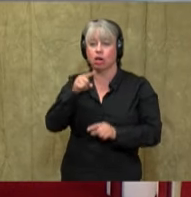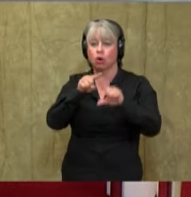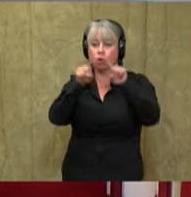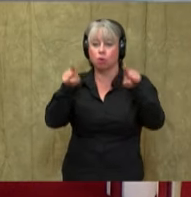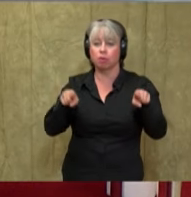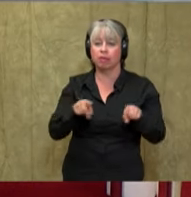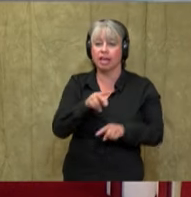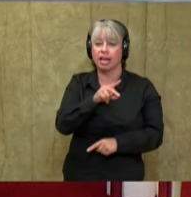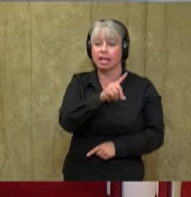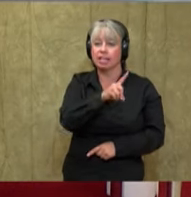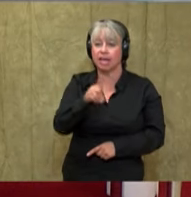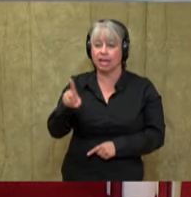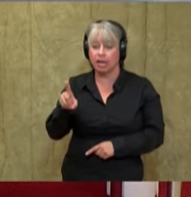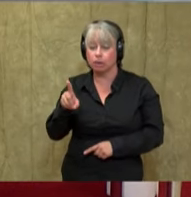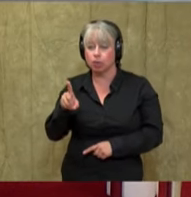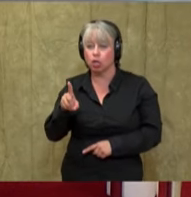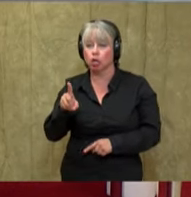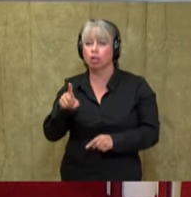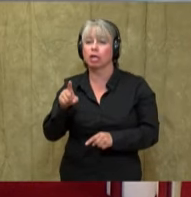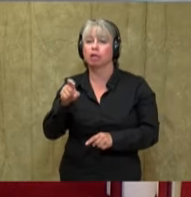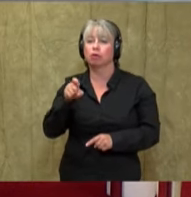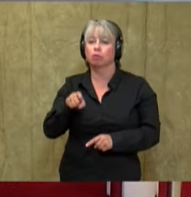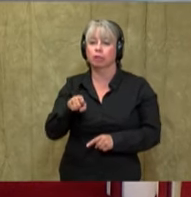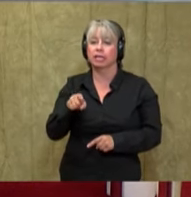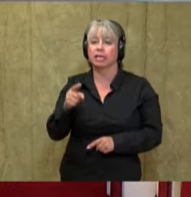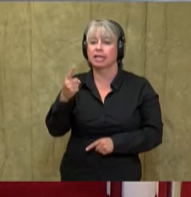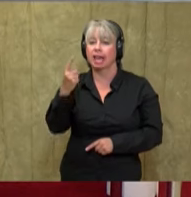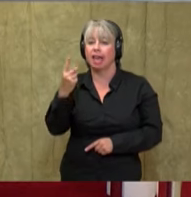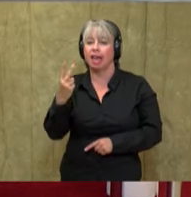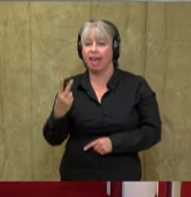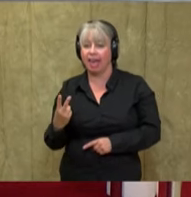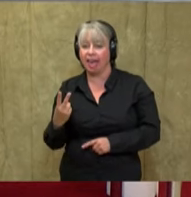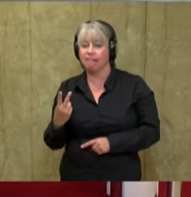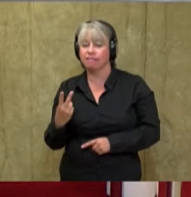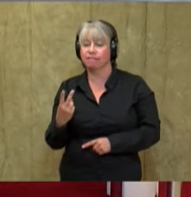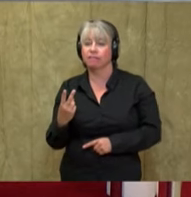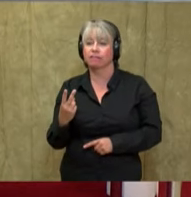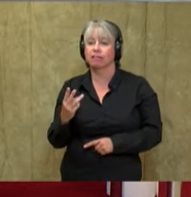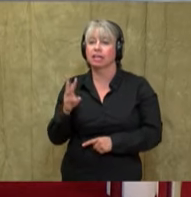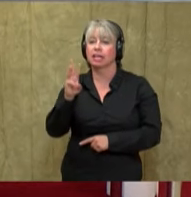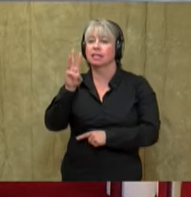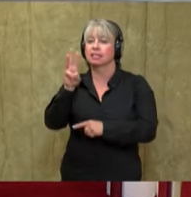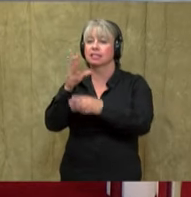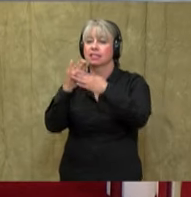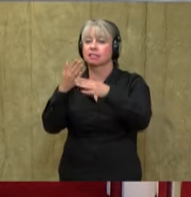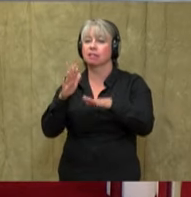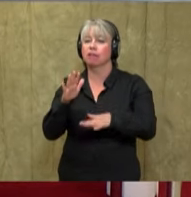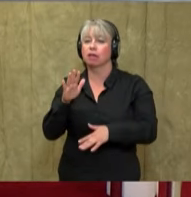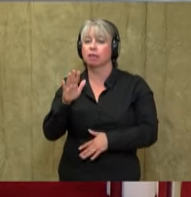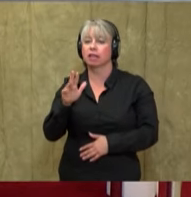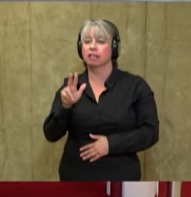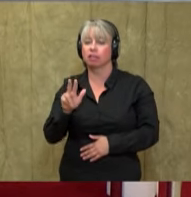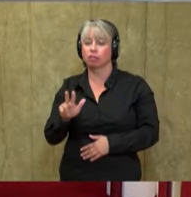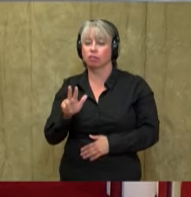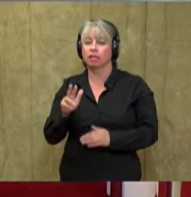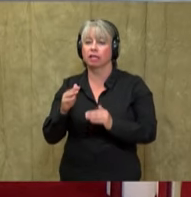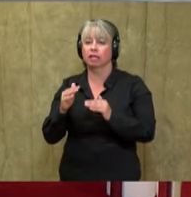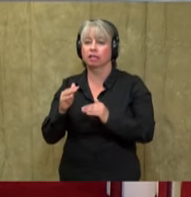be half of this diameter, half of 6, which would give us 3. Let's look at what we filled out over